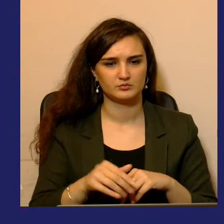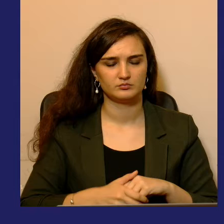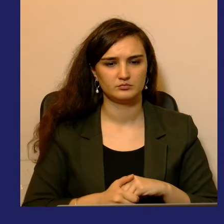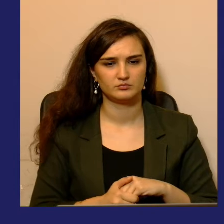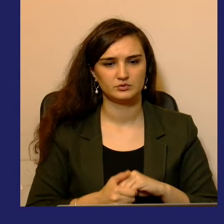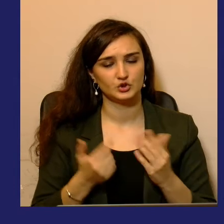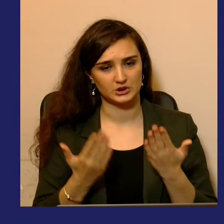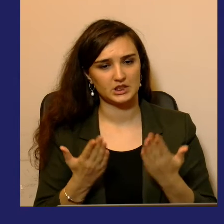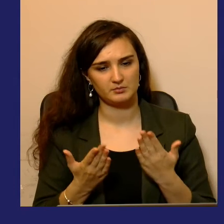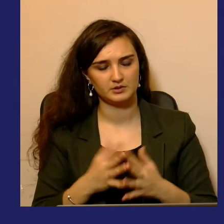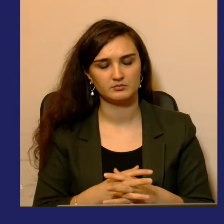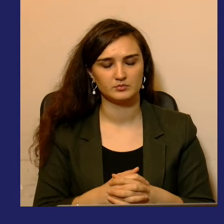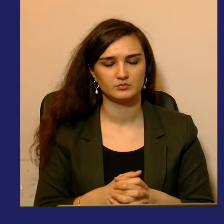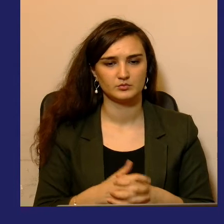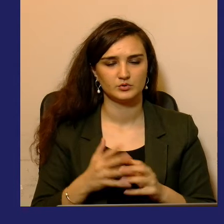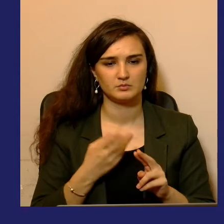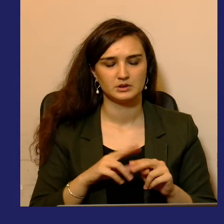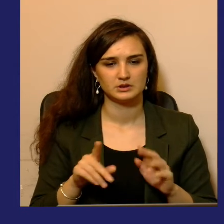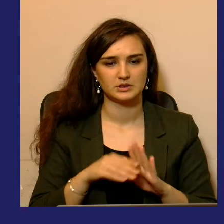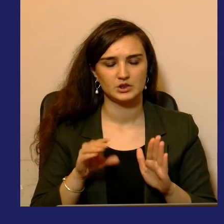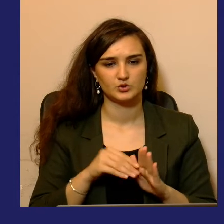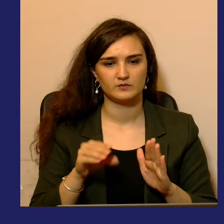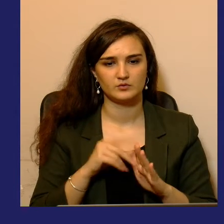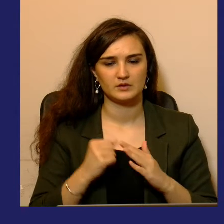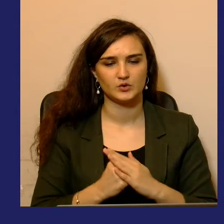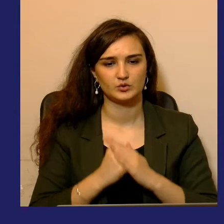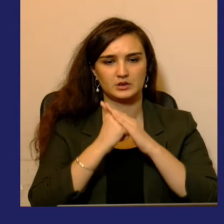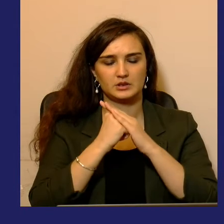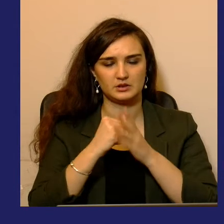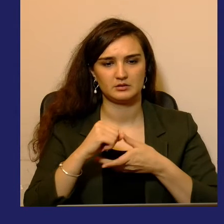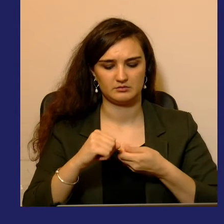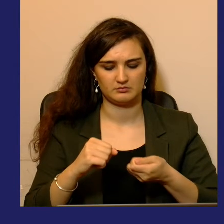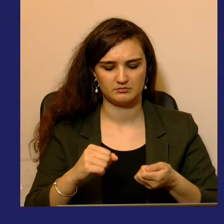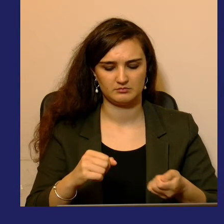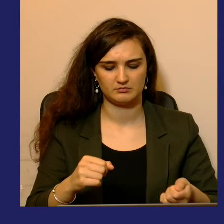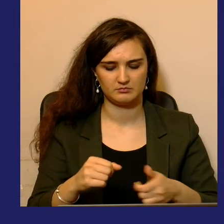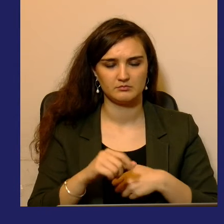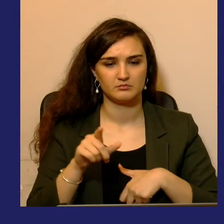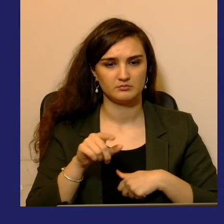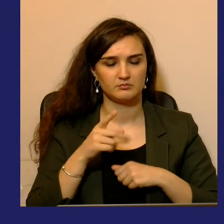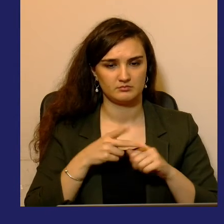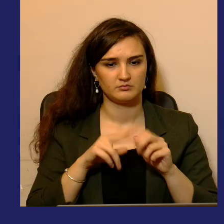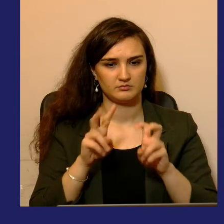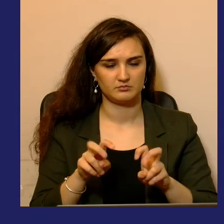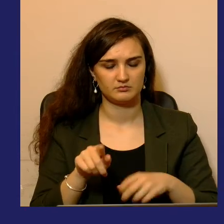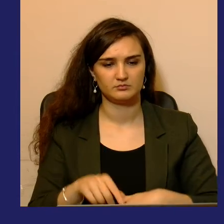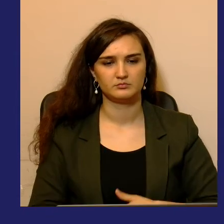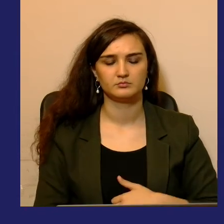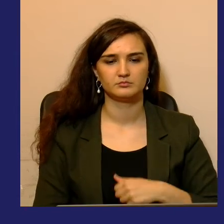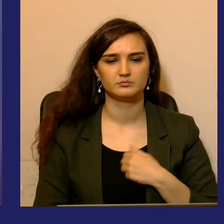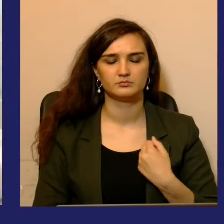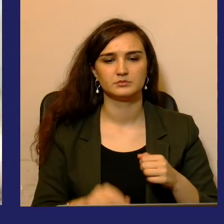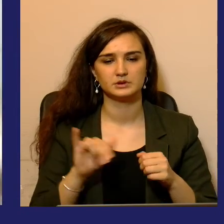which has enormous problems of sort of information and overweening government